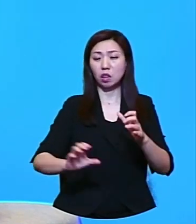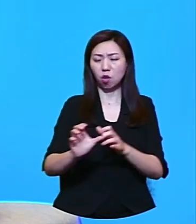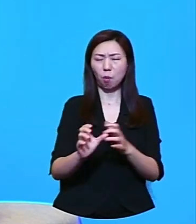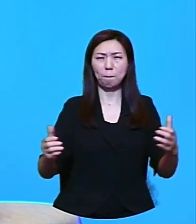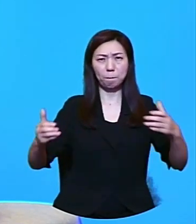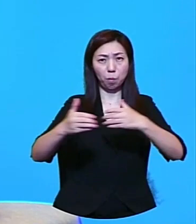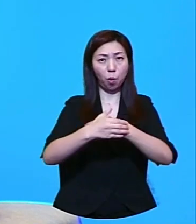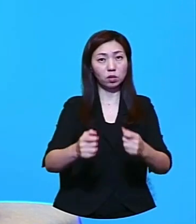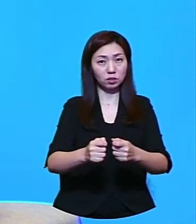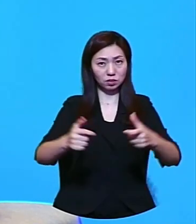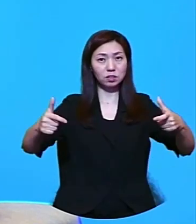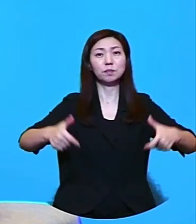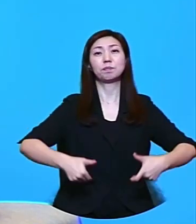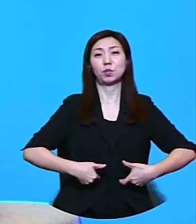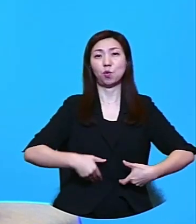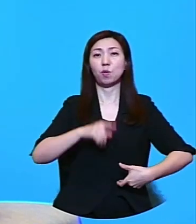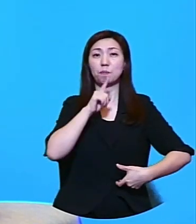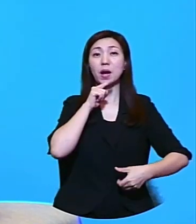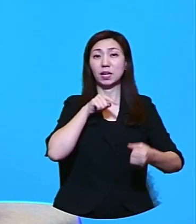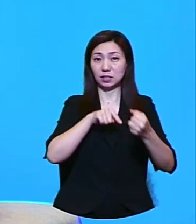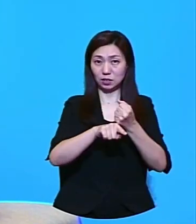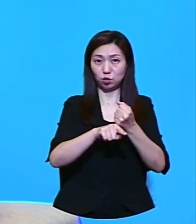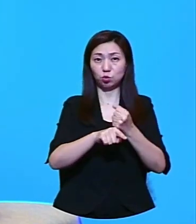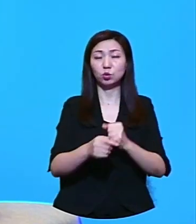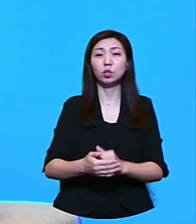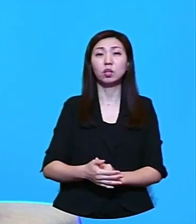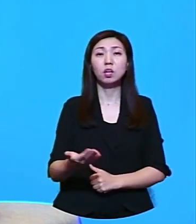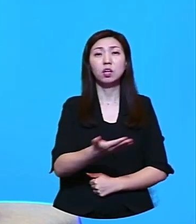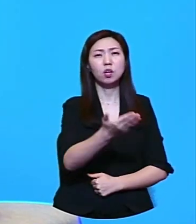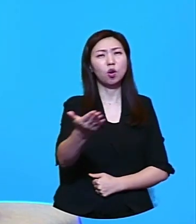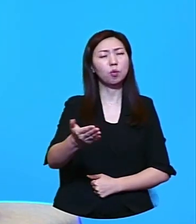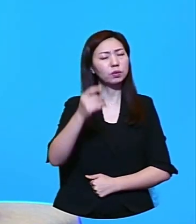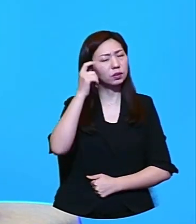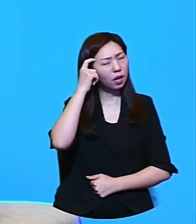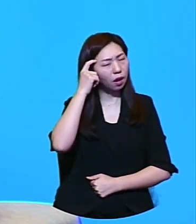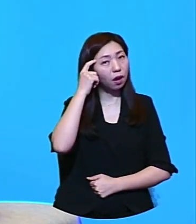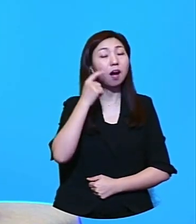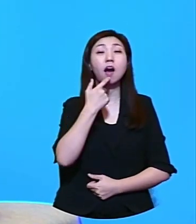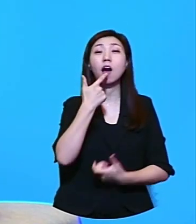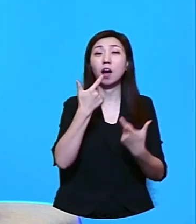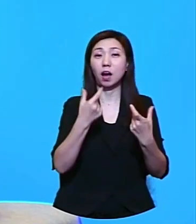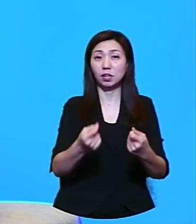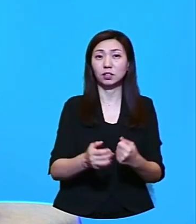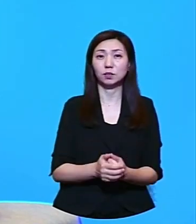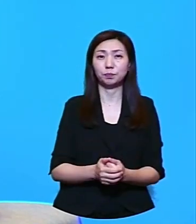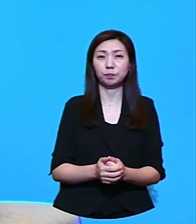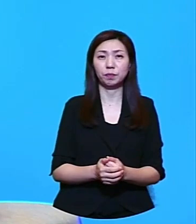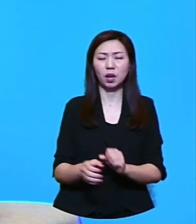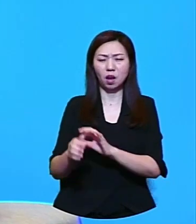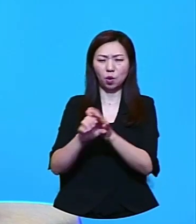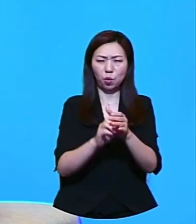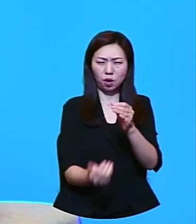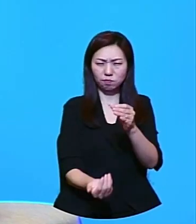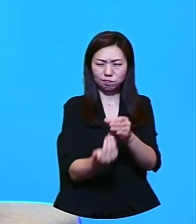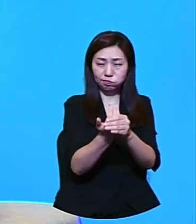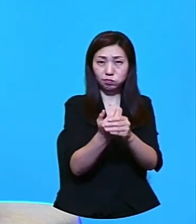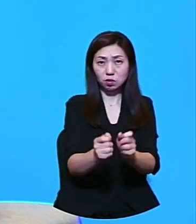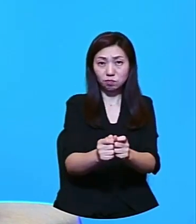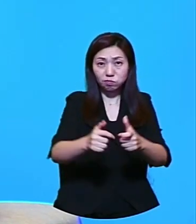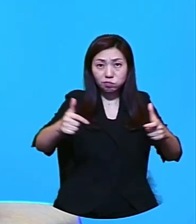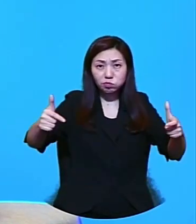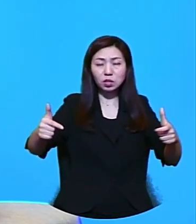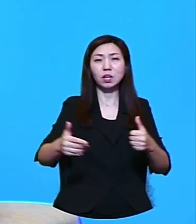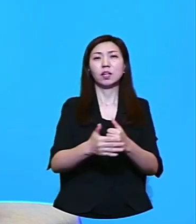have guessed already, that's because of pandemic. Pandemic has changed almost